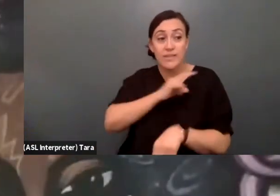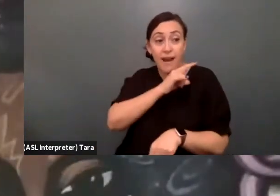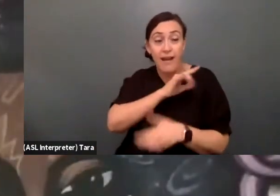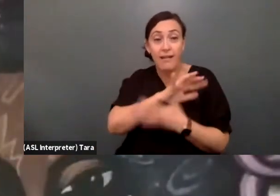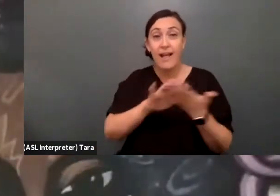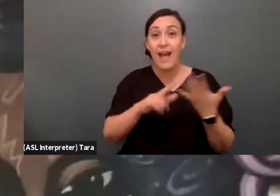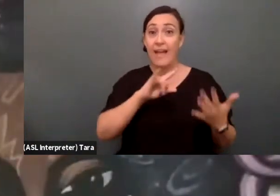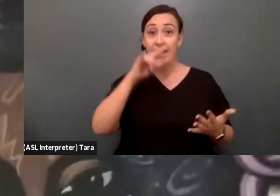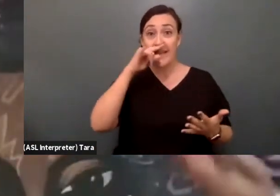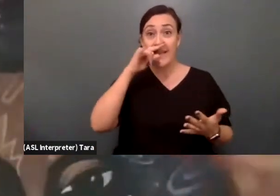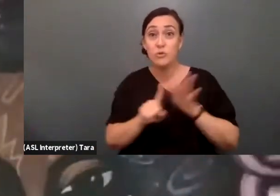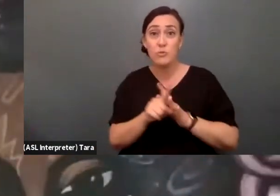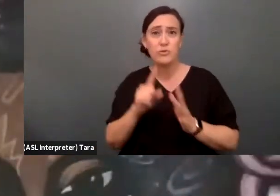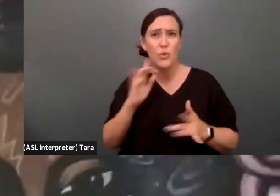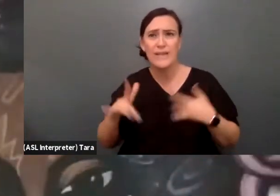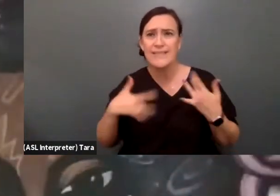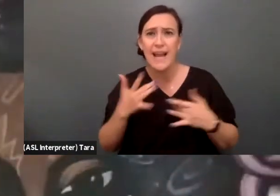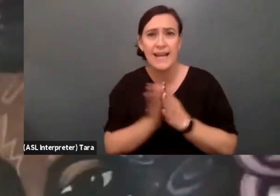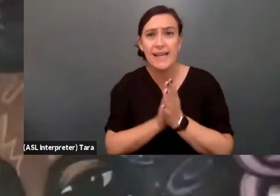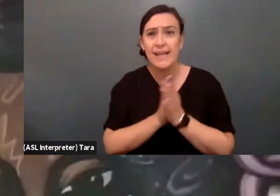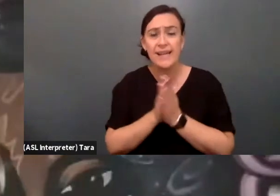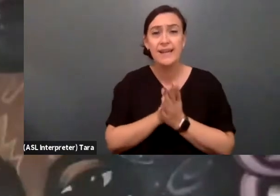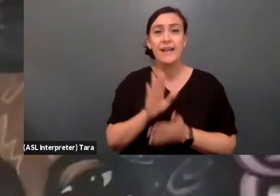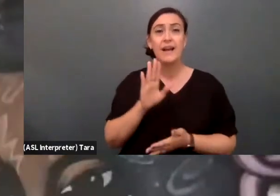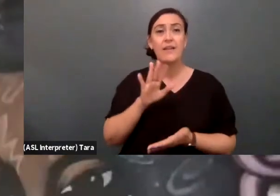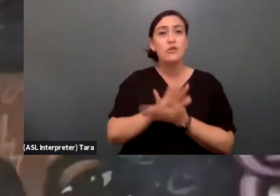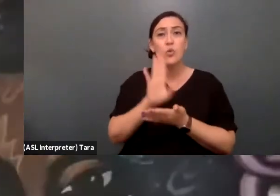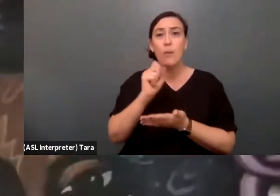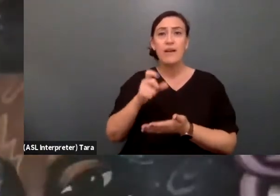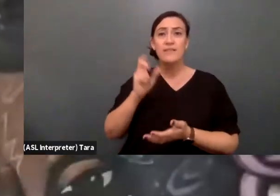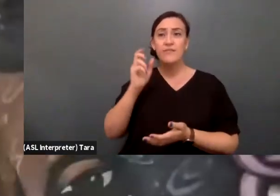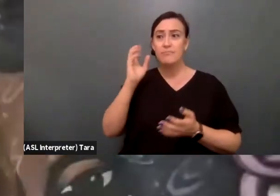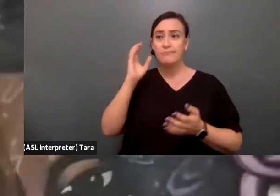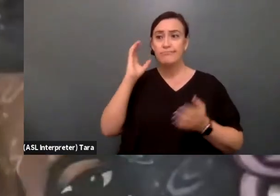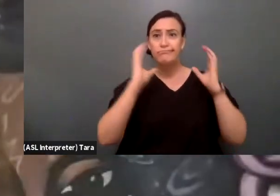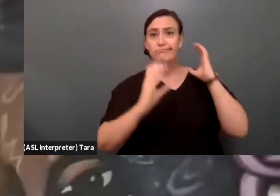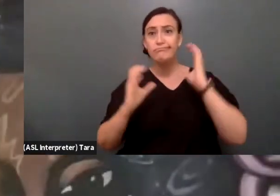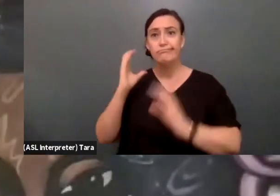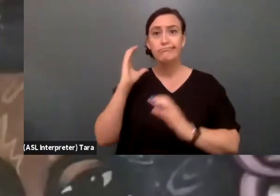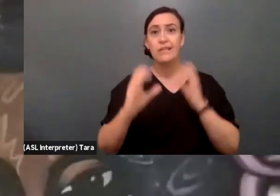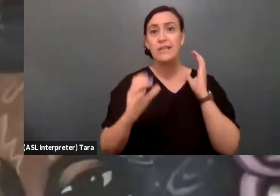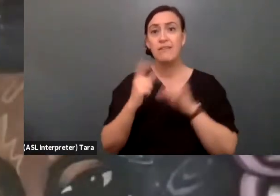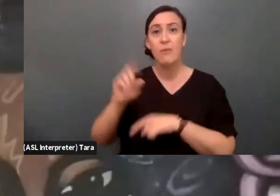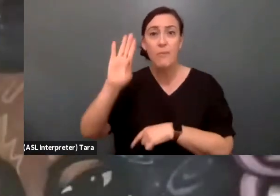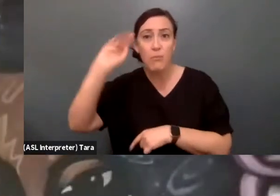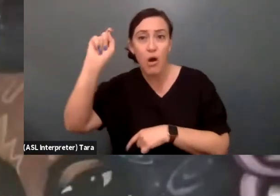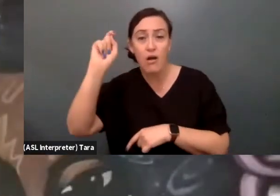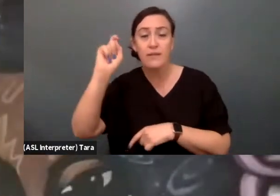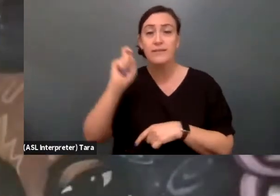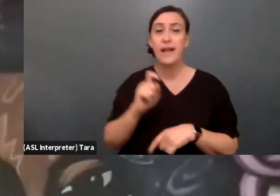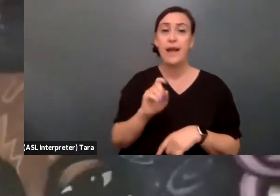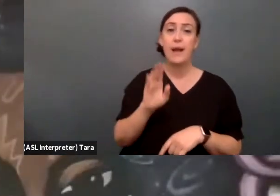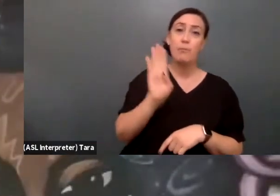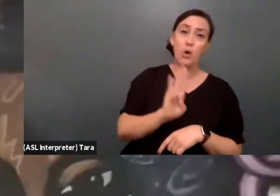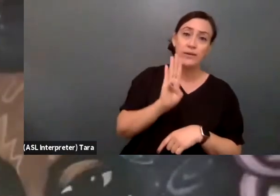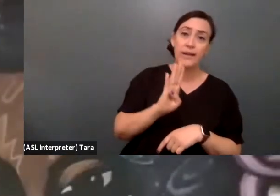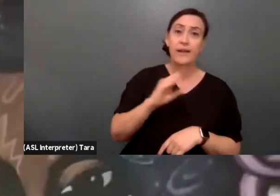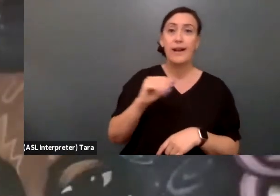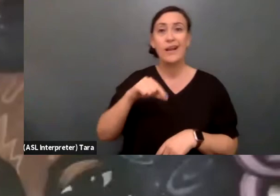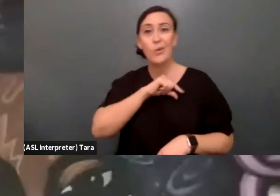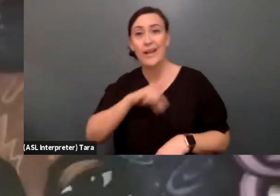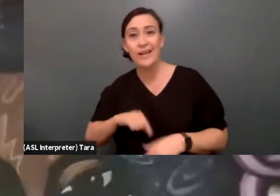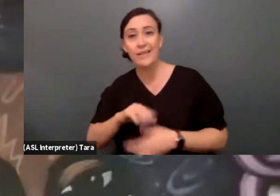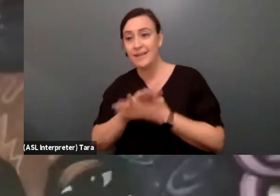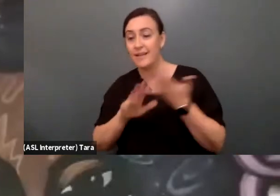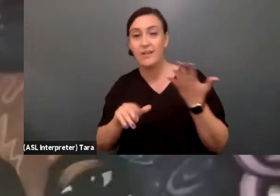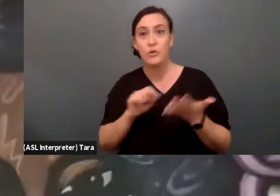so excited. They would come on their school buses from the Bronx and Brooklyn and Queens, so excited that they're just jumping